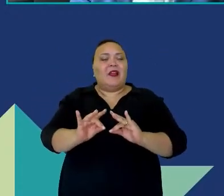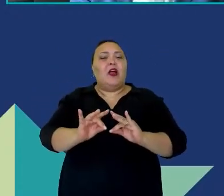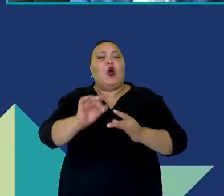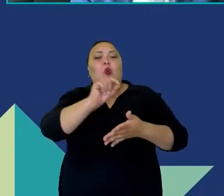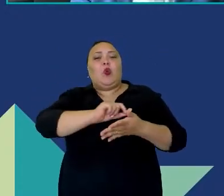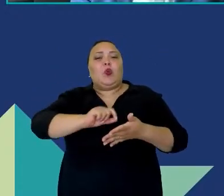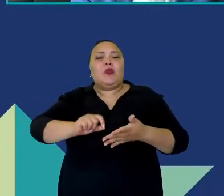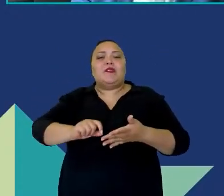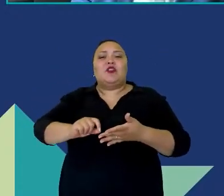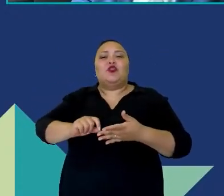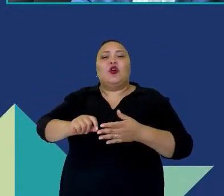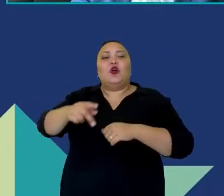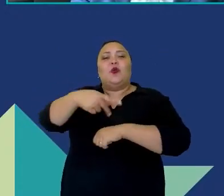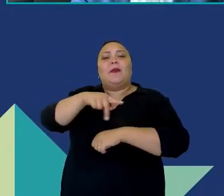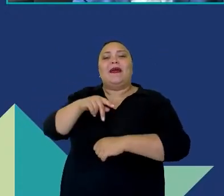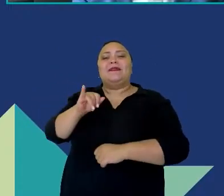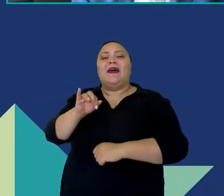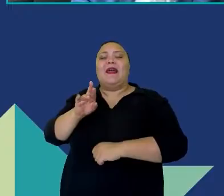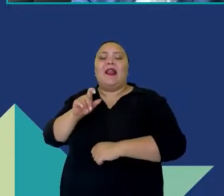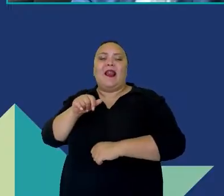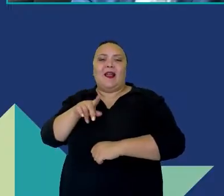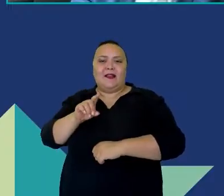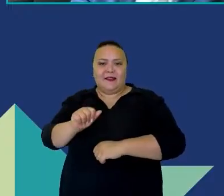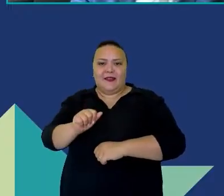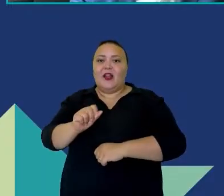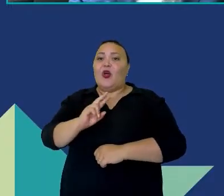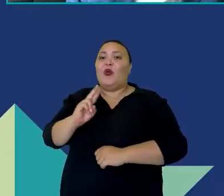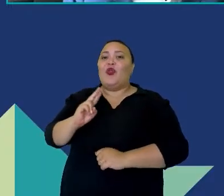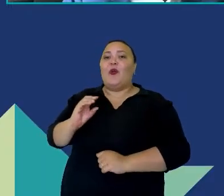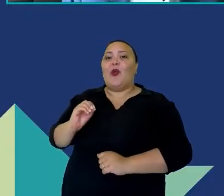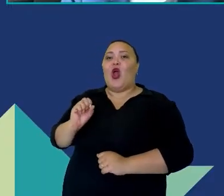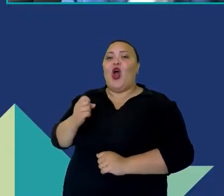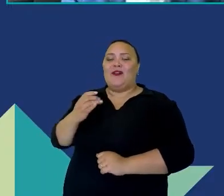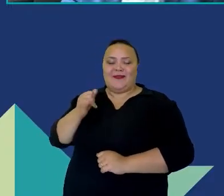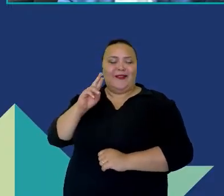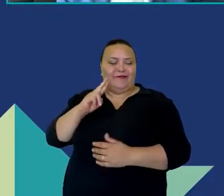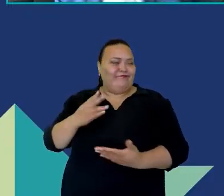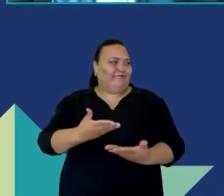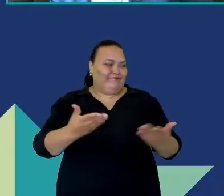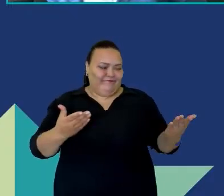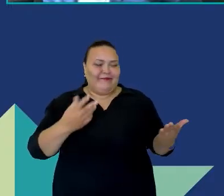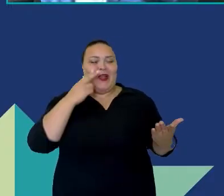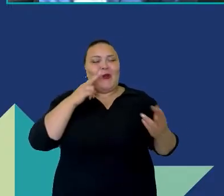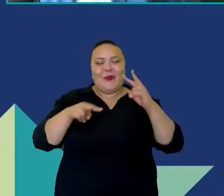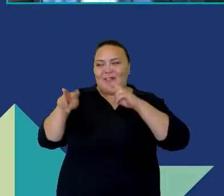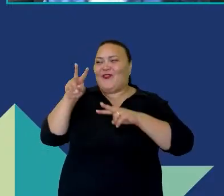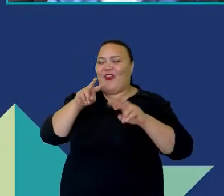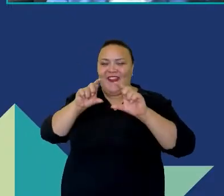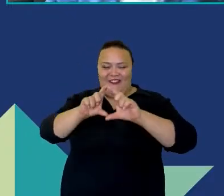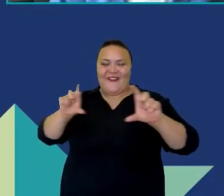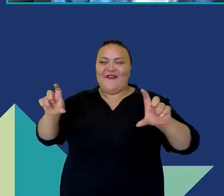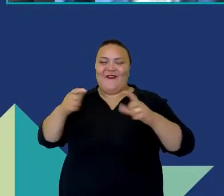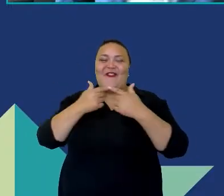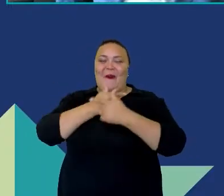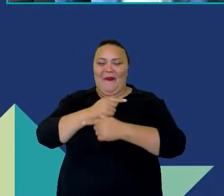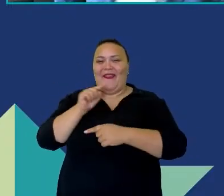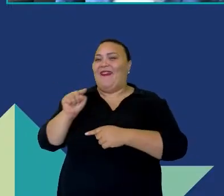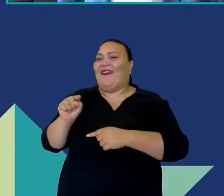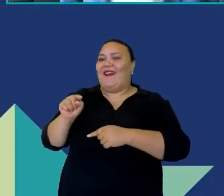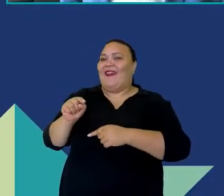of the academics in the room will have a smile when you read this, but experience is the hardest kind of